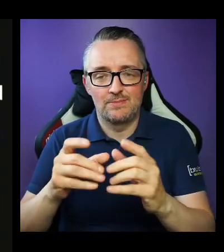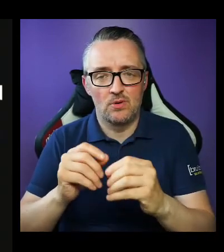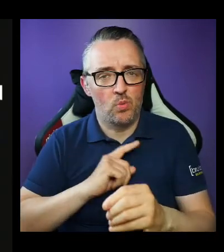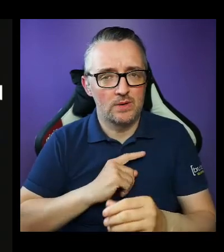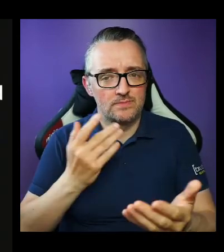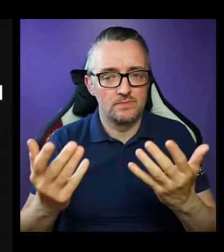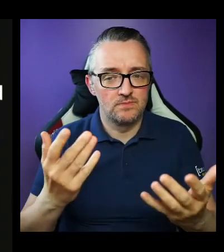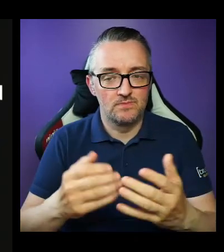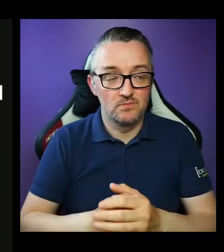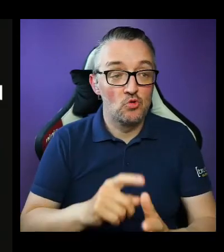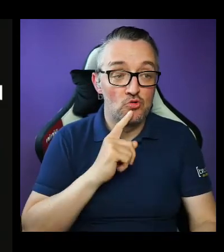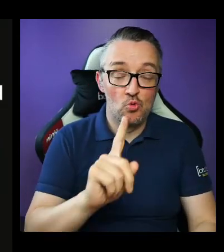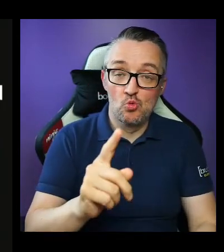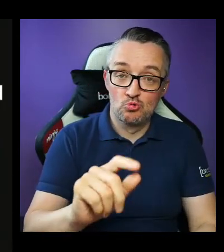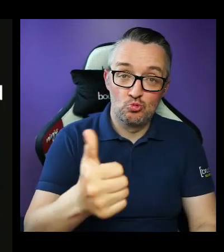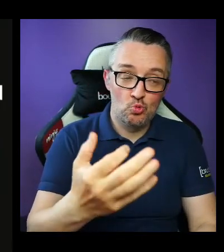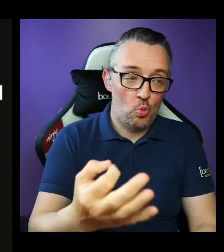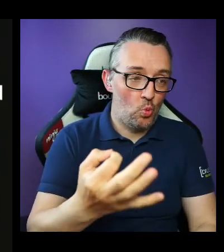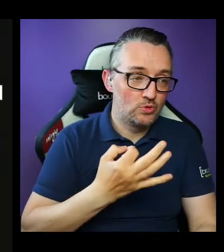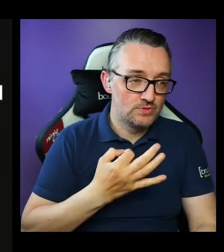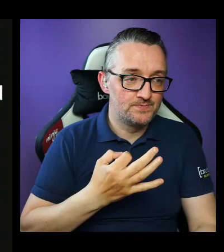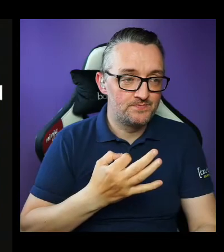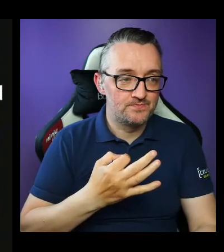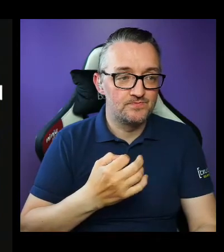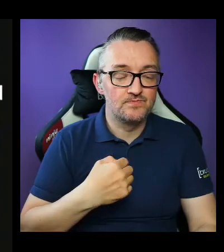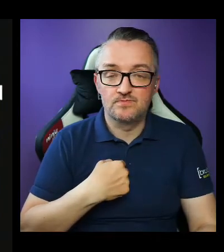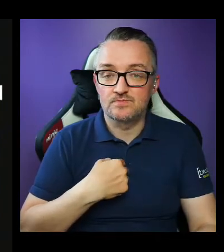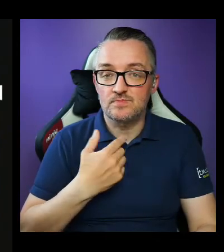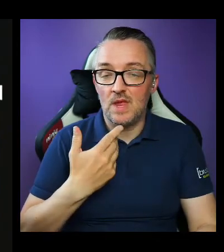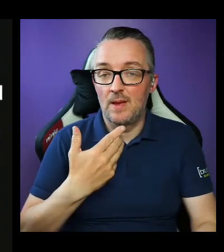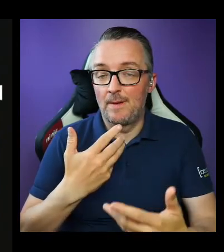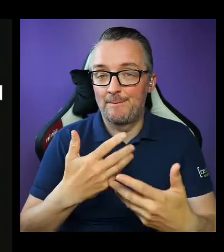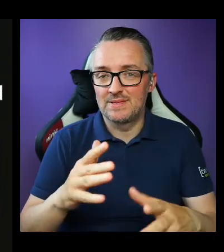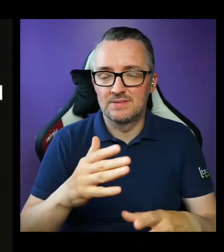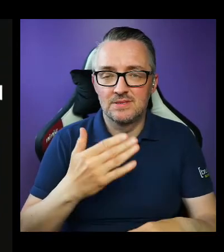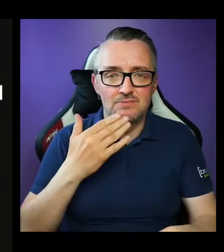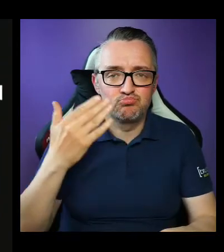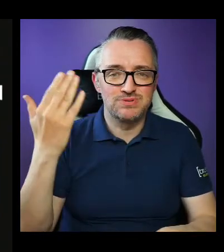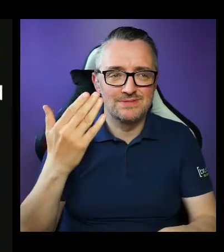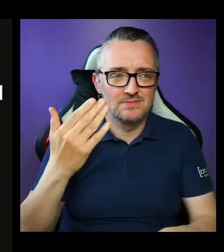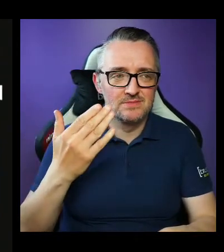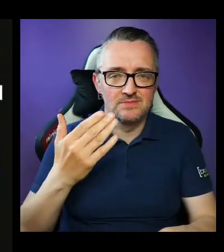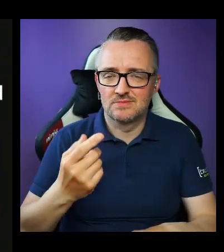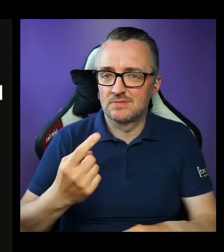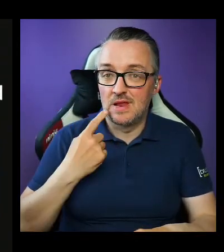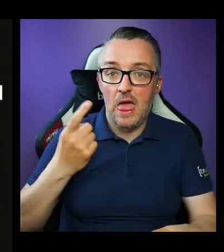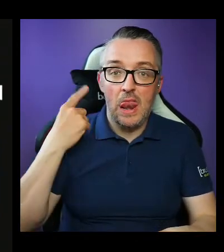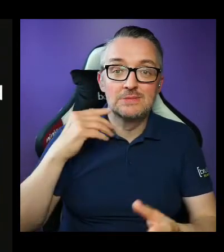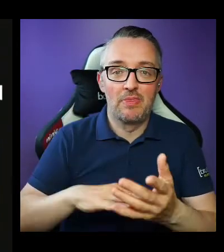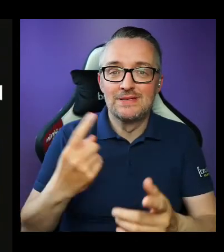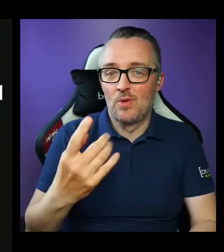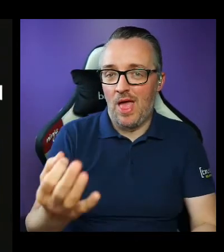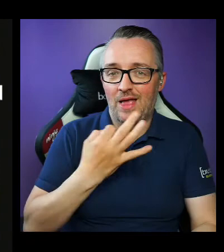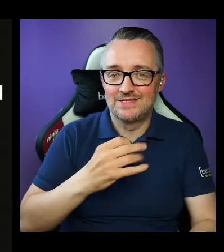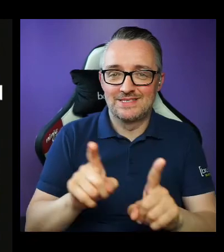Yeah, that's a good question. And I've actually had the presentation, I think a month ago or something like that, where I